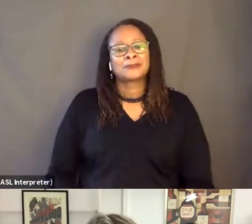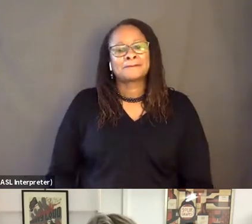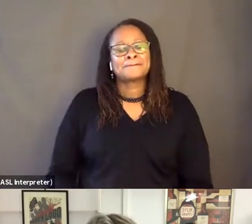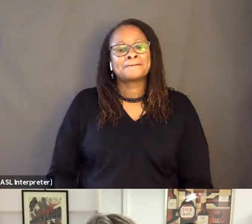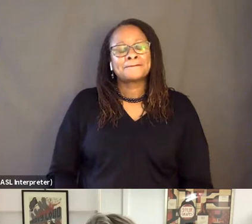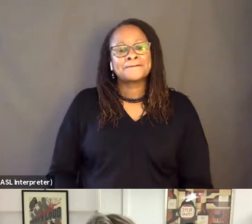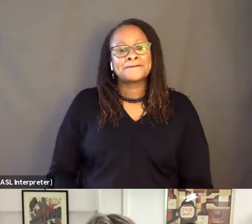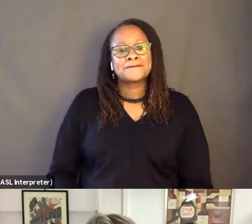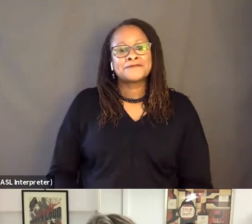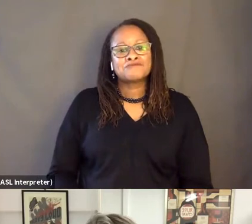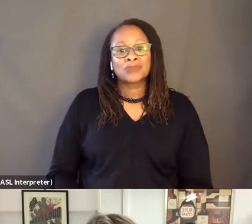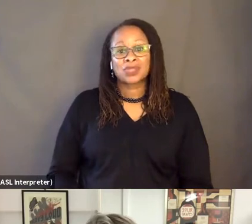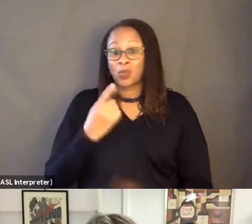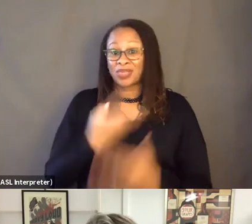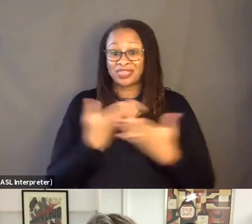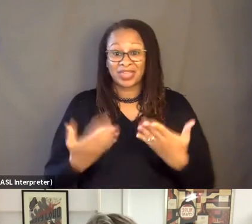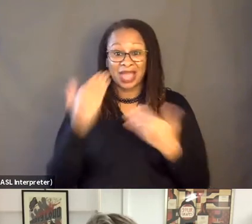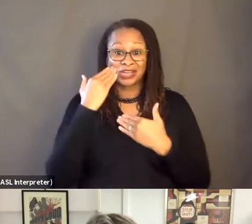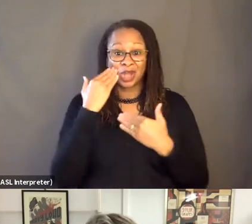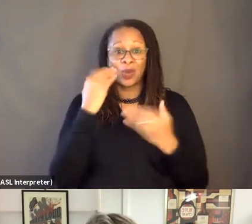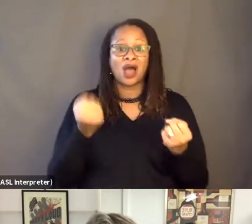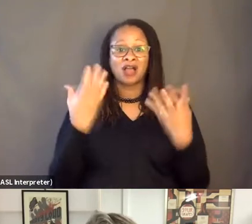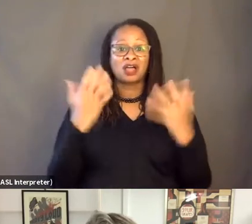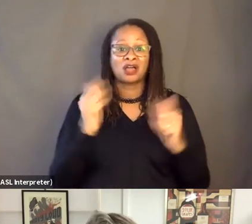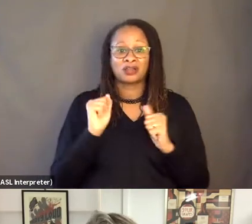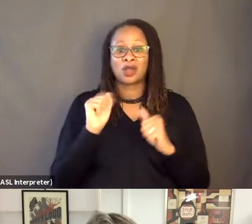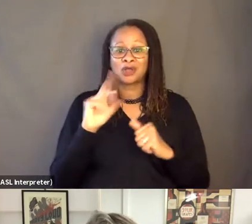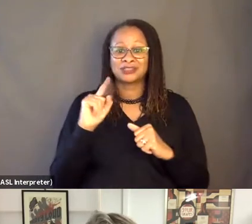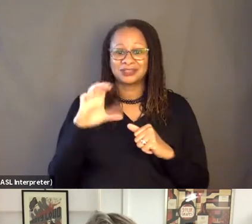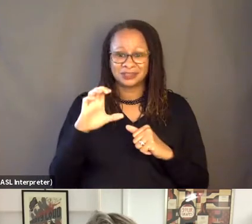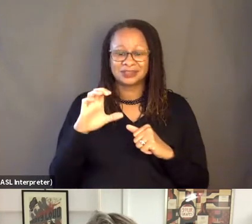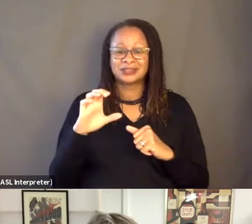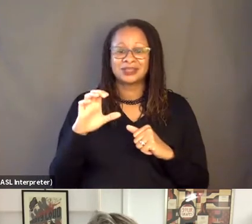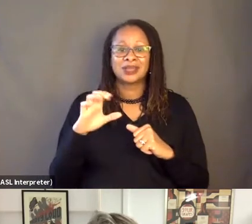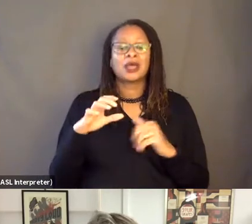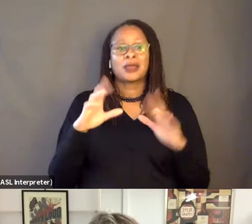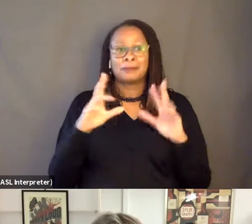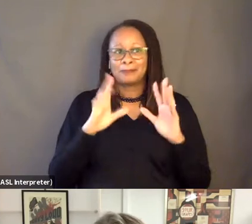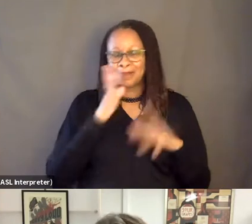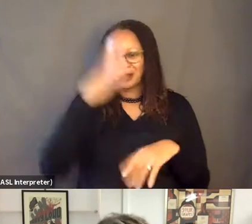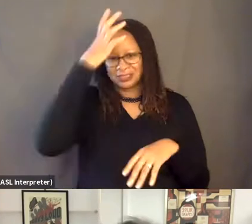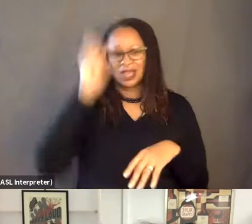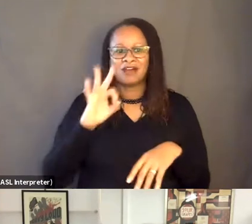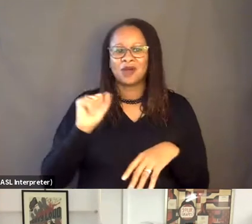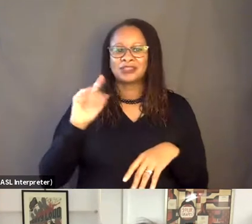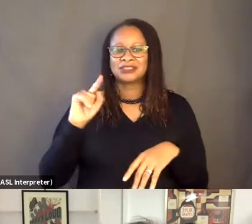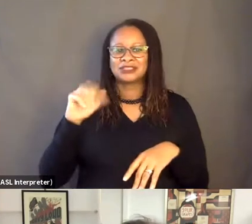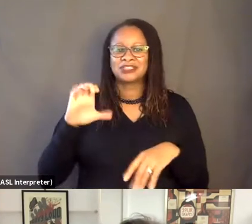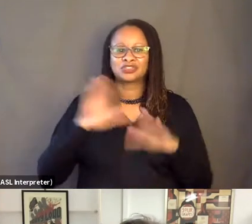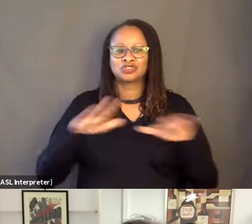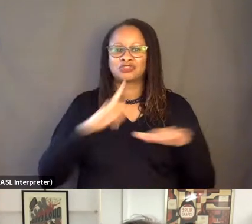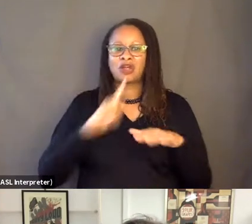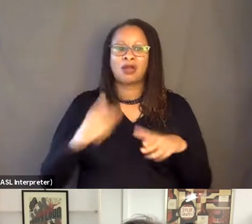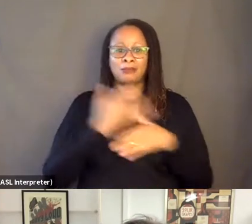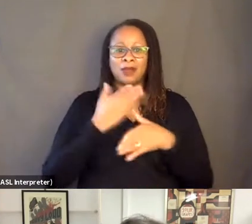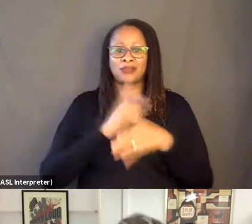a lot of autistic parents are haunted by, parents of autistic children are haunted by, is the whole,